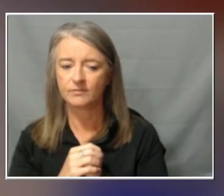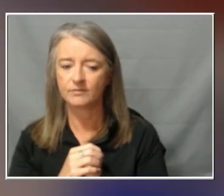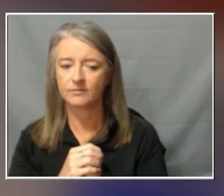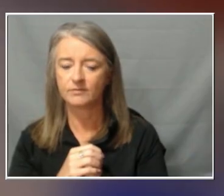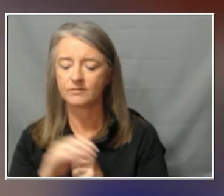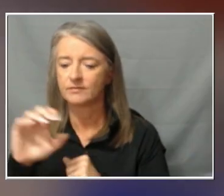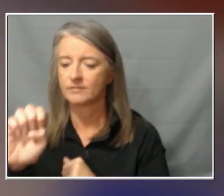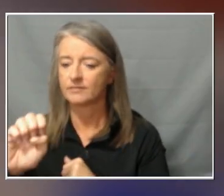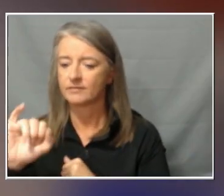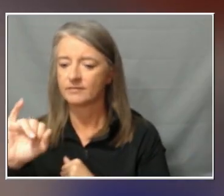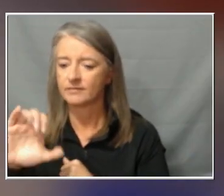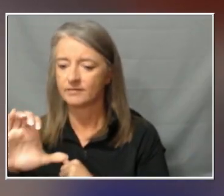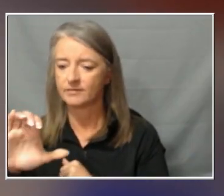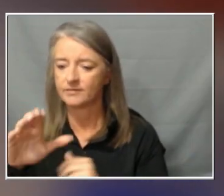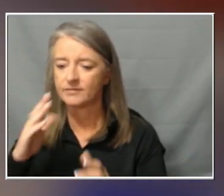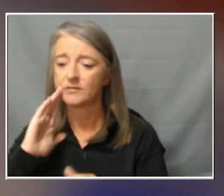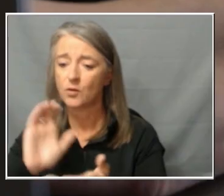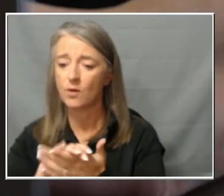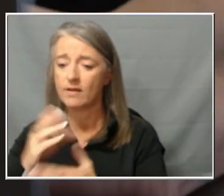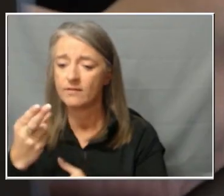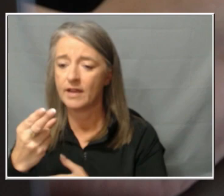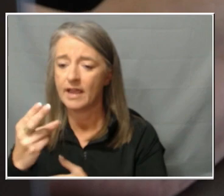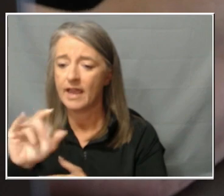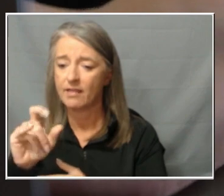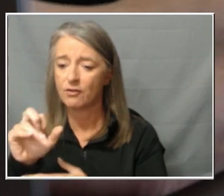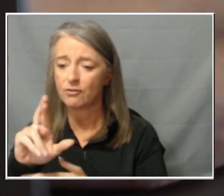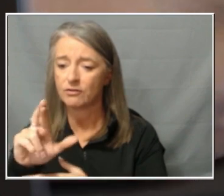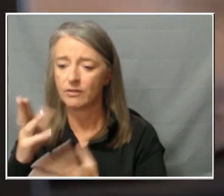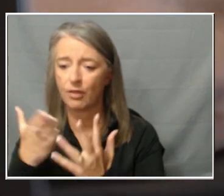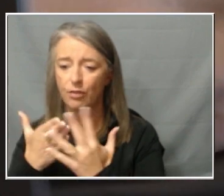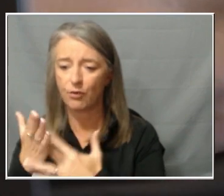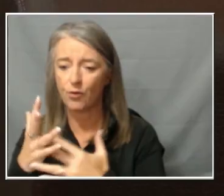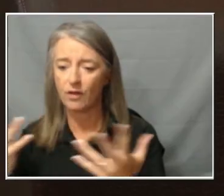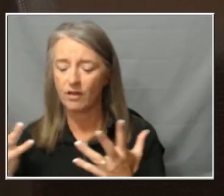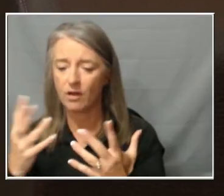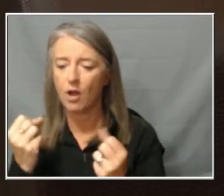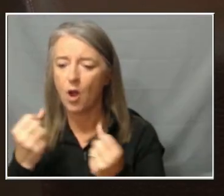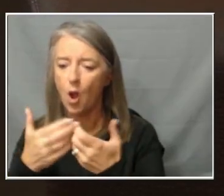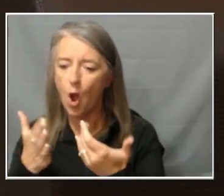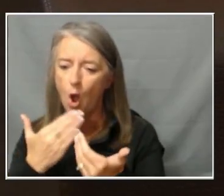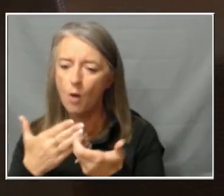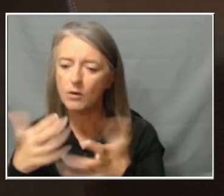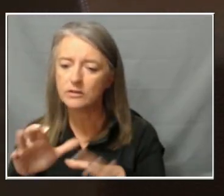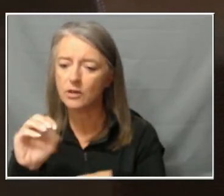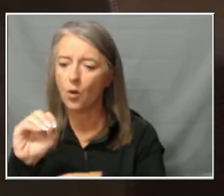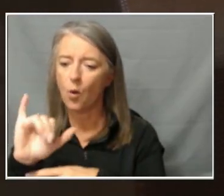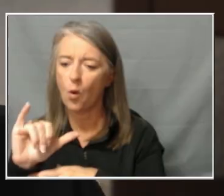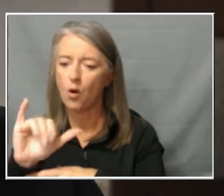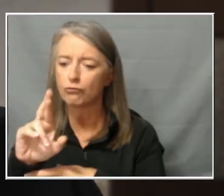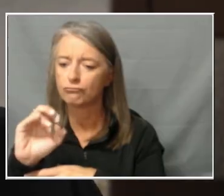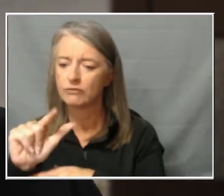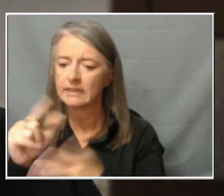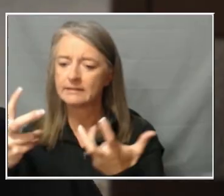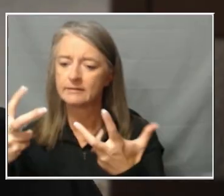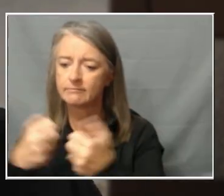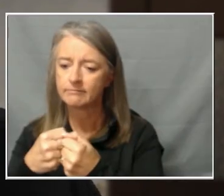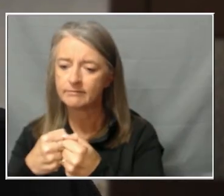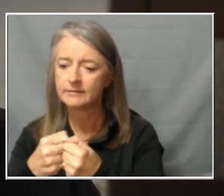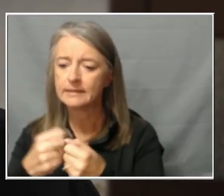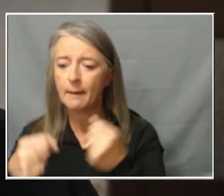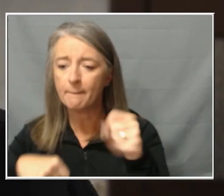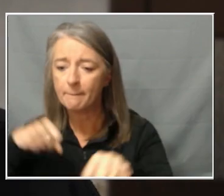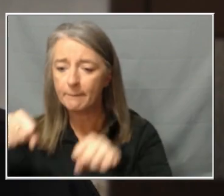Eric Moore and his wife Heather have been through a lot. I almost lost him years ago in an oil rig accident, and then he was in a bike wreck